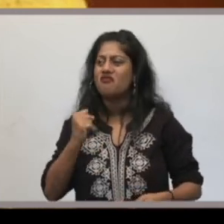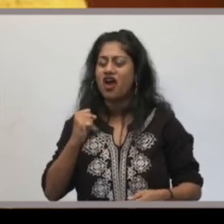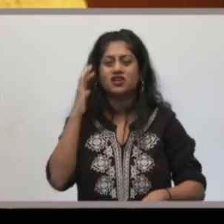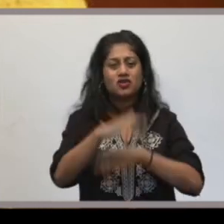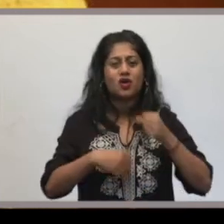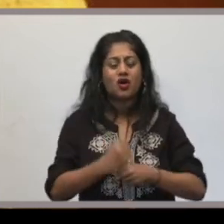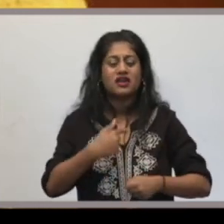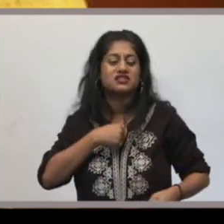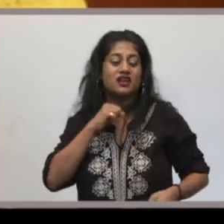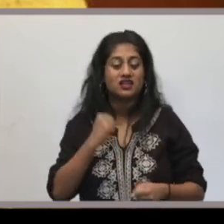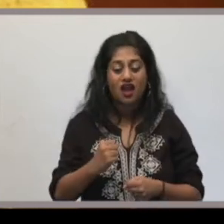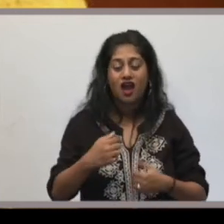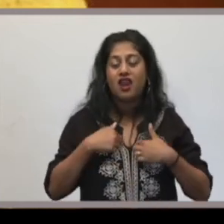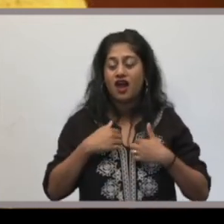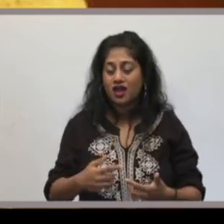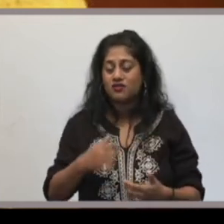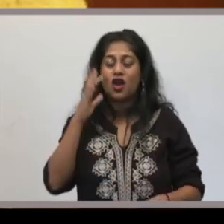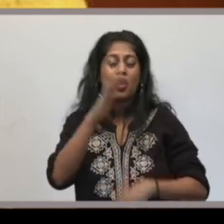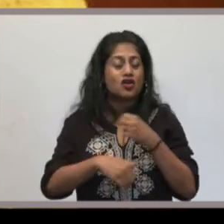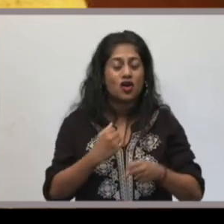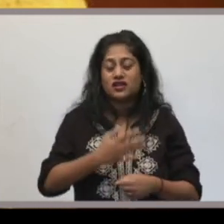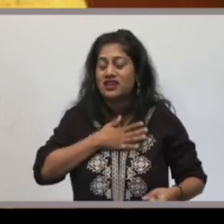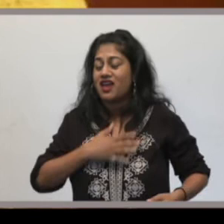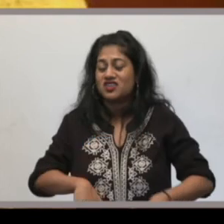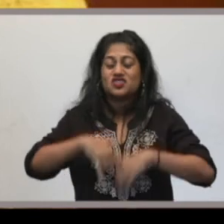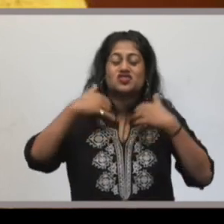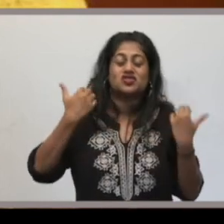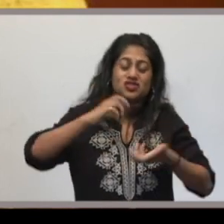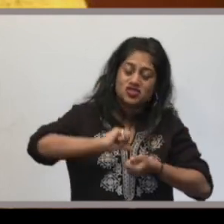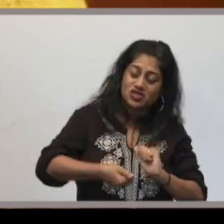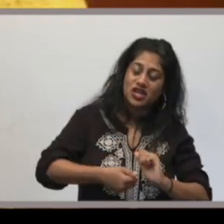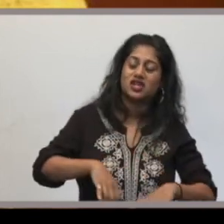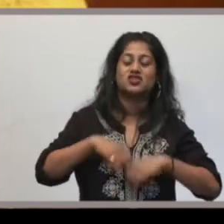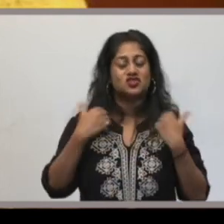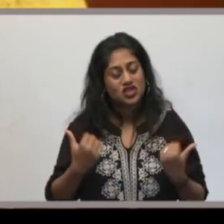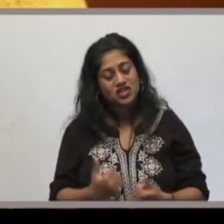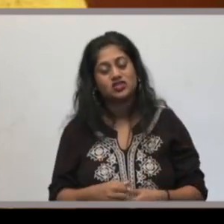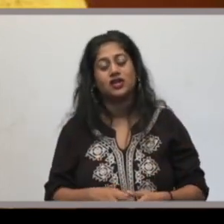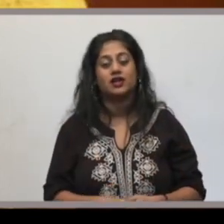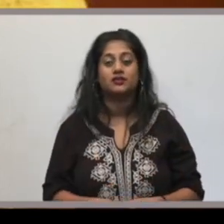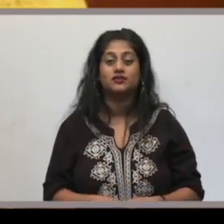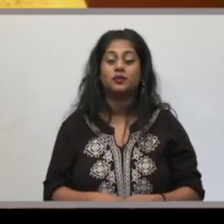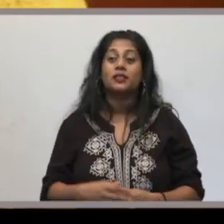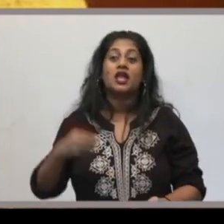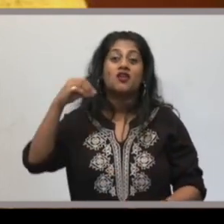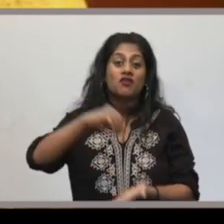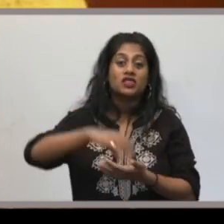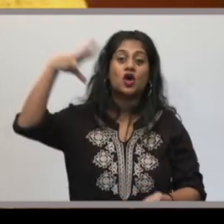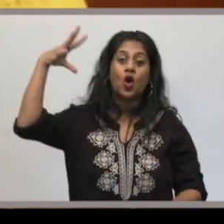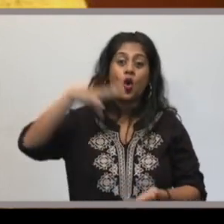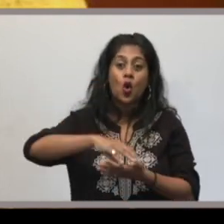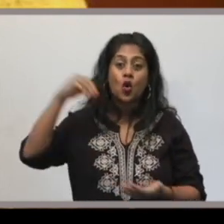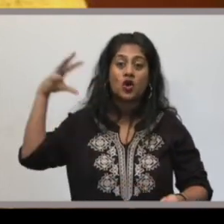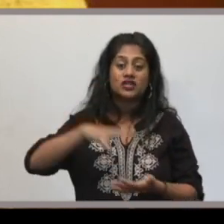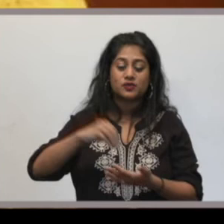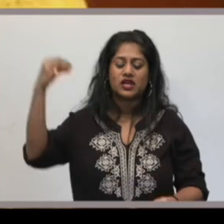God has done in their lives. The Word of God says that when Jesus Christ comes into our life, we